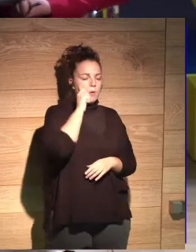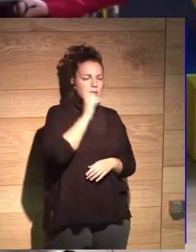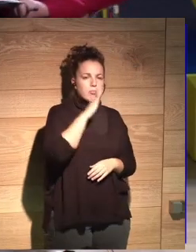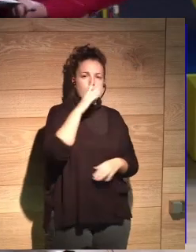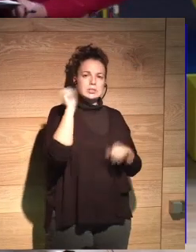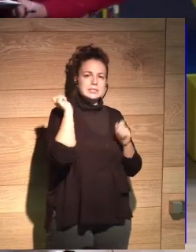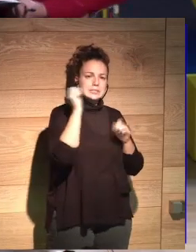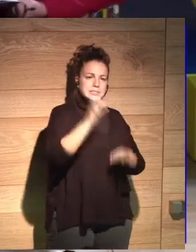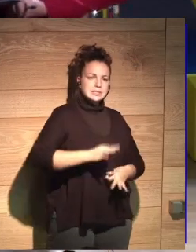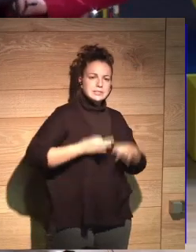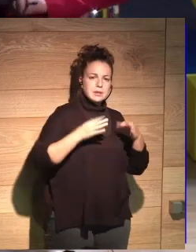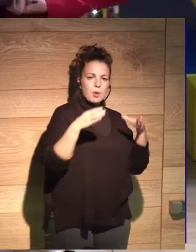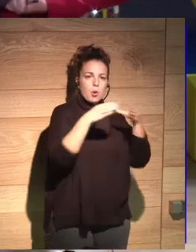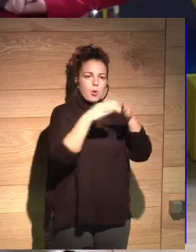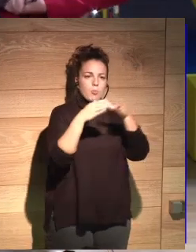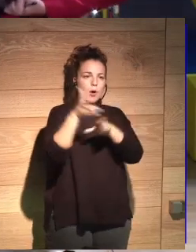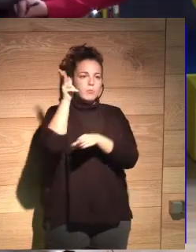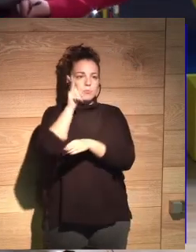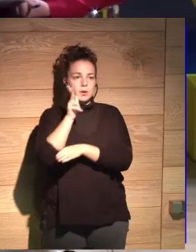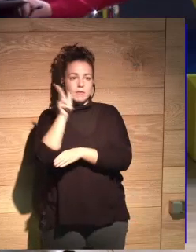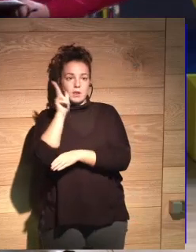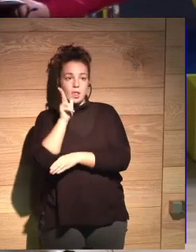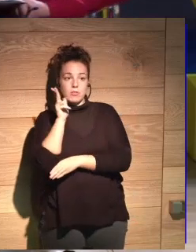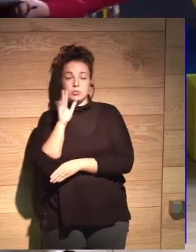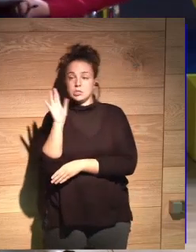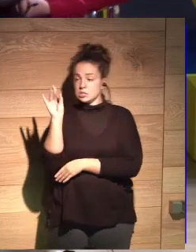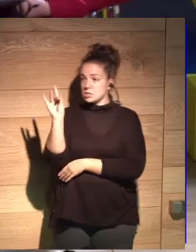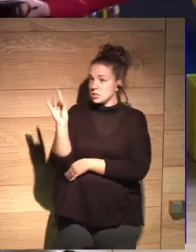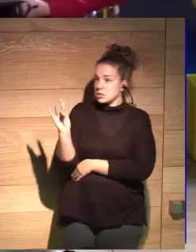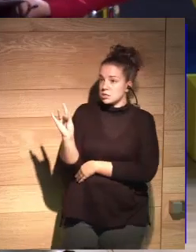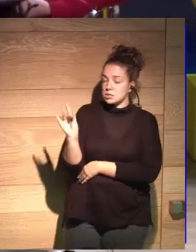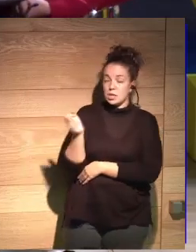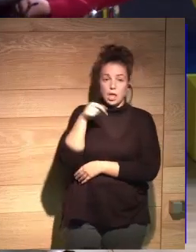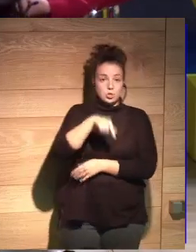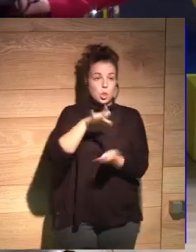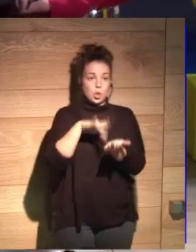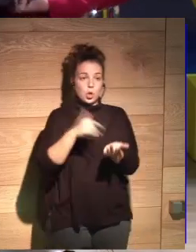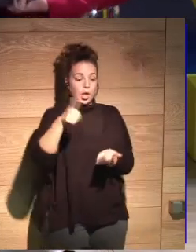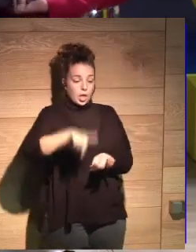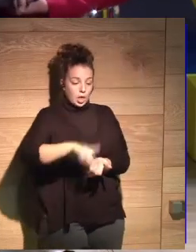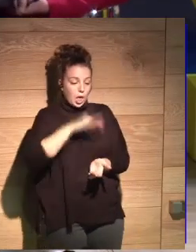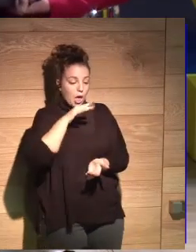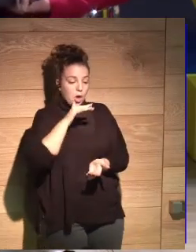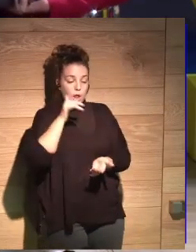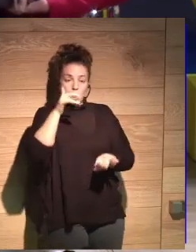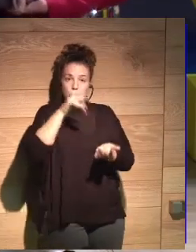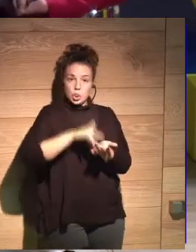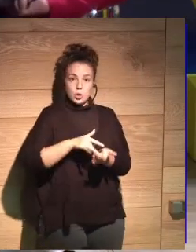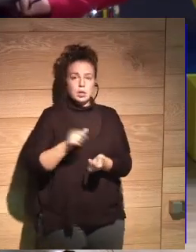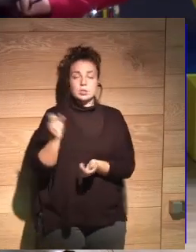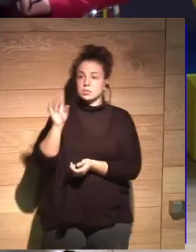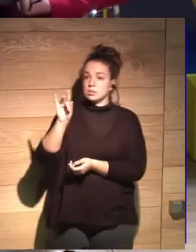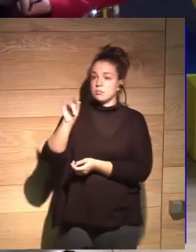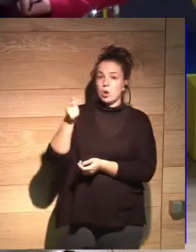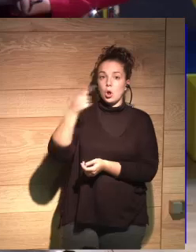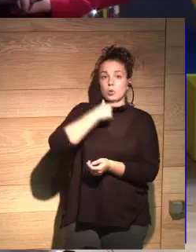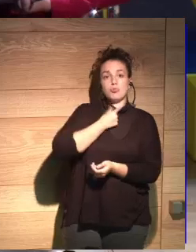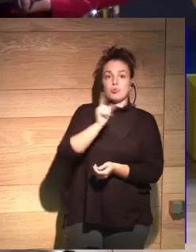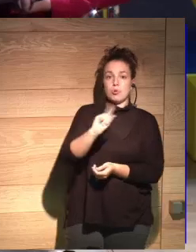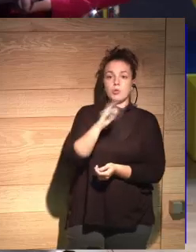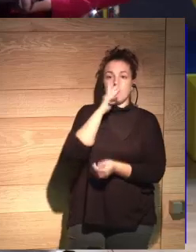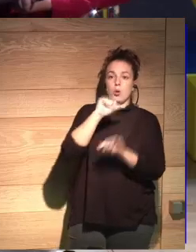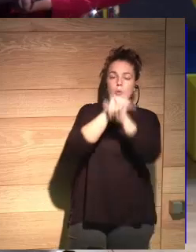the history, the real history of humankind? Because there are always been these advantaged groups. Yes, but